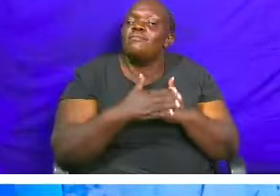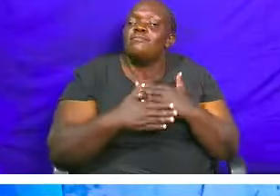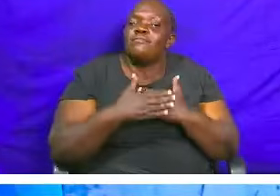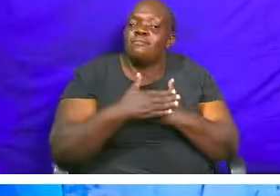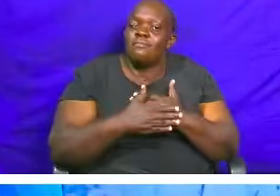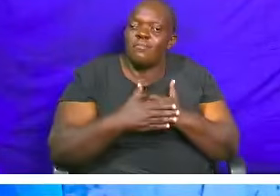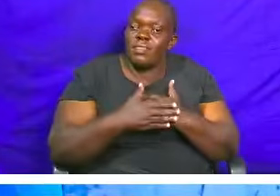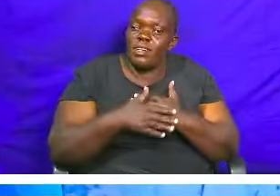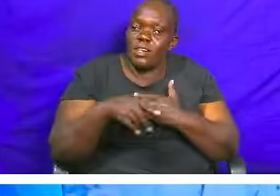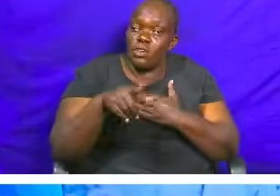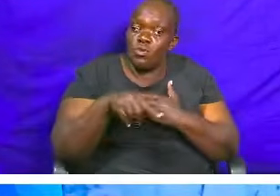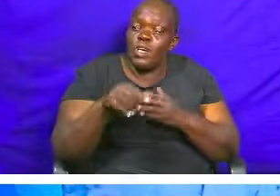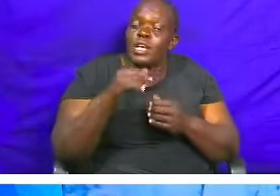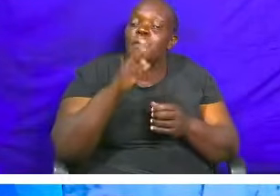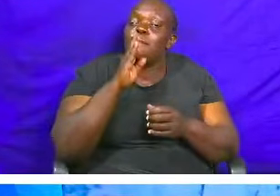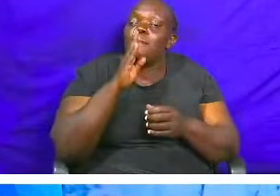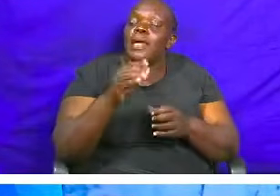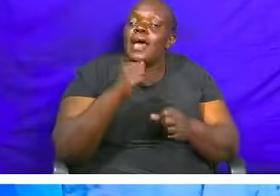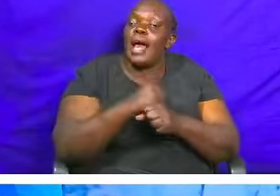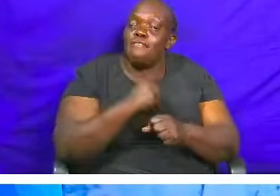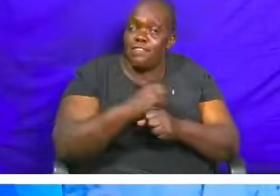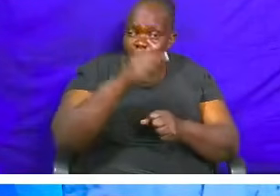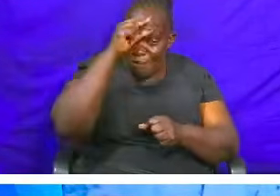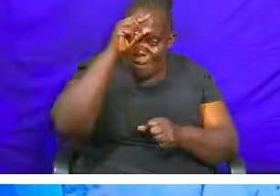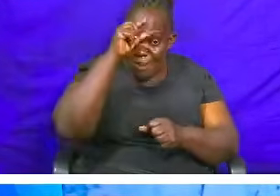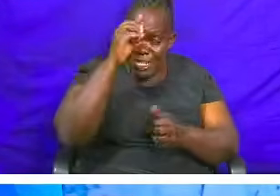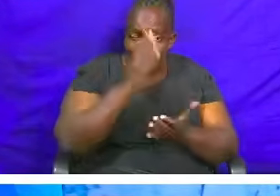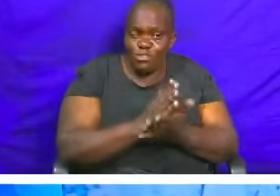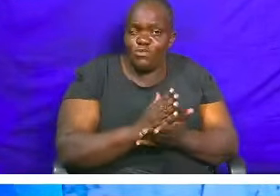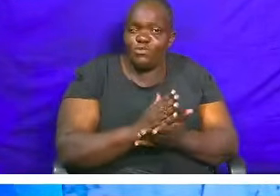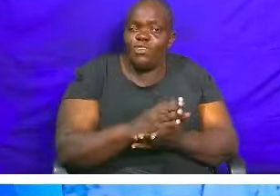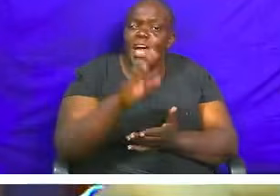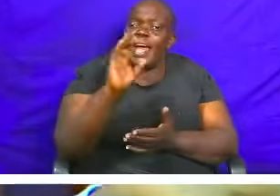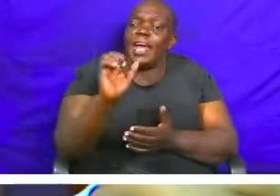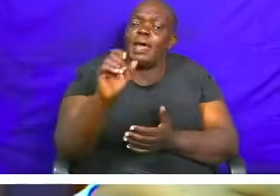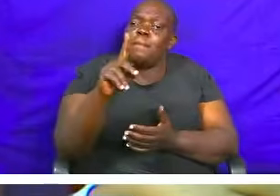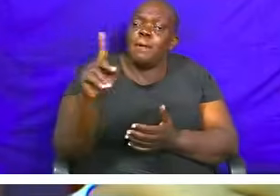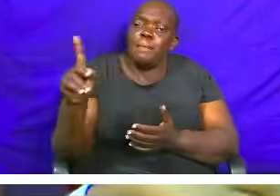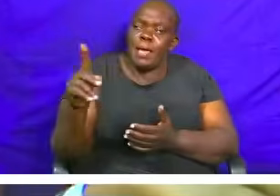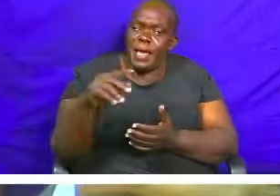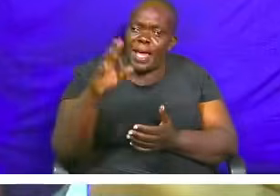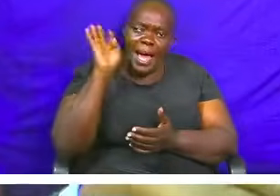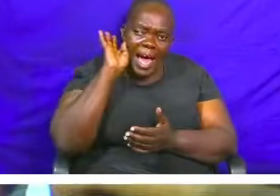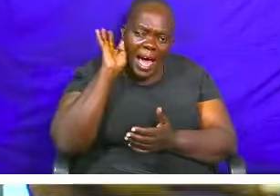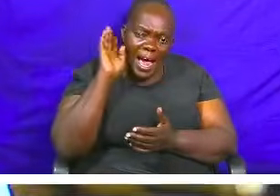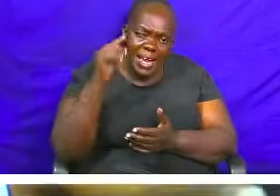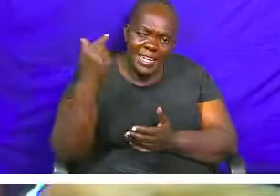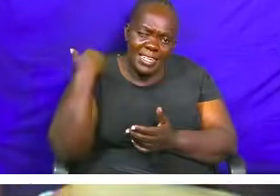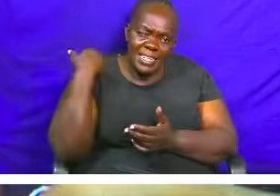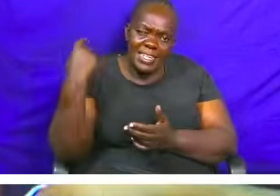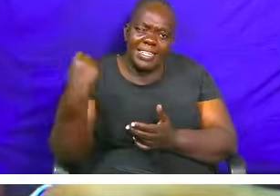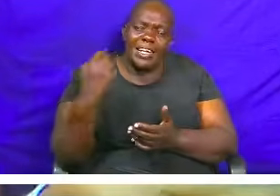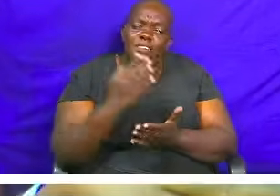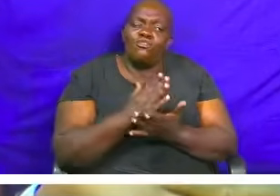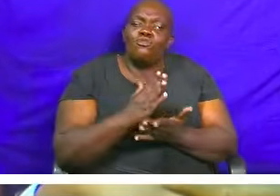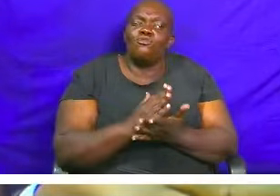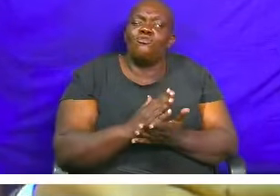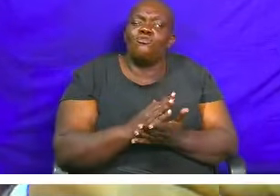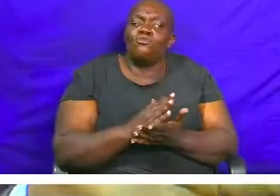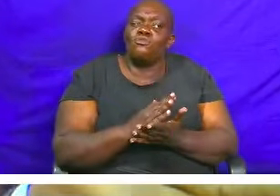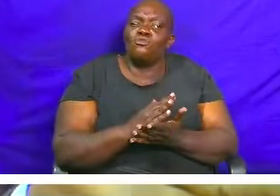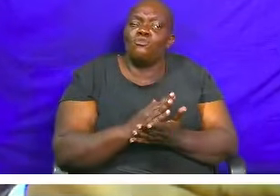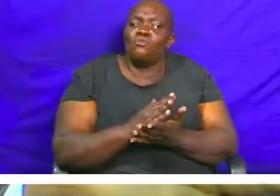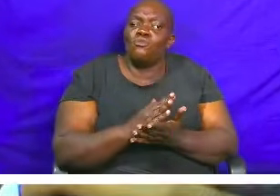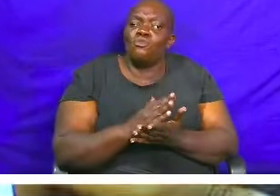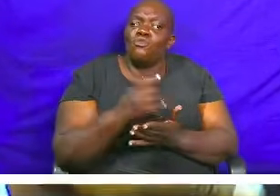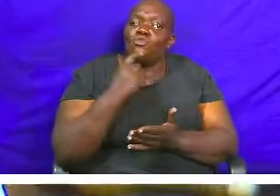and we being government, because there's G2G, and you heard yesterday someone saying 1G is not G, we